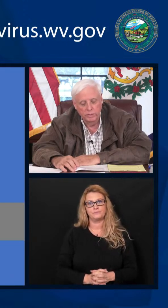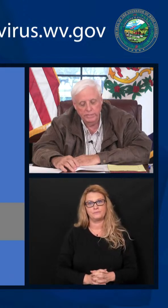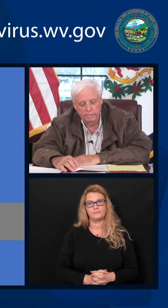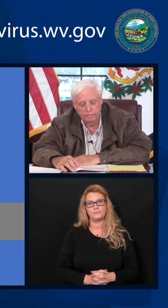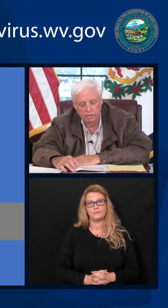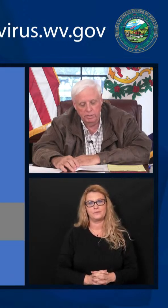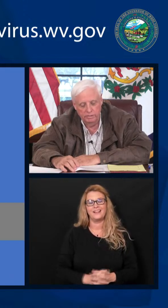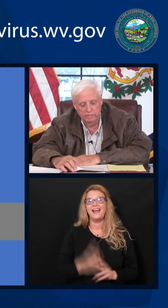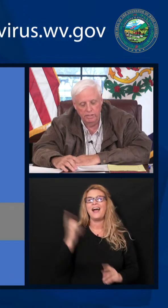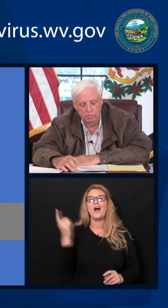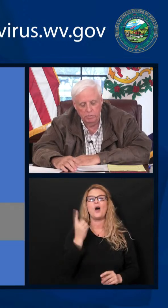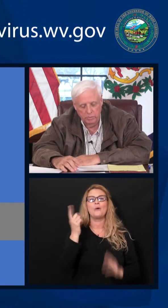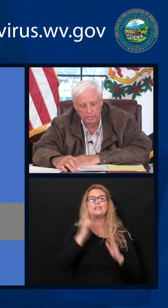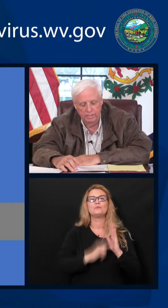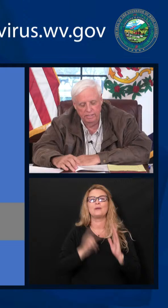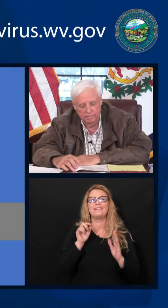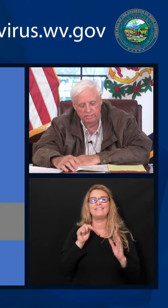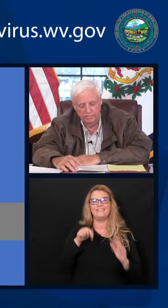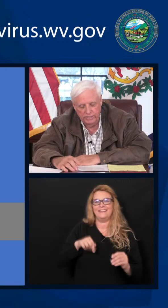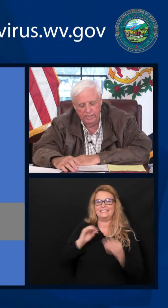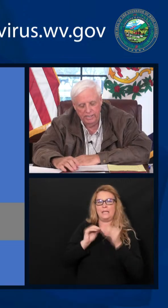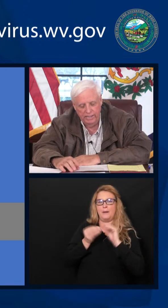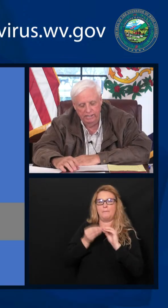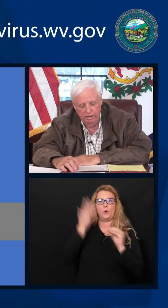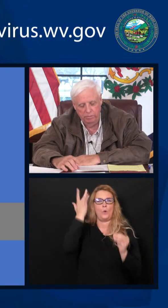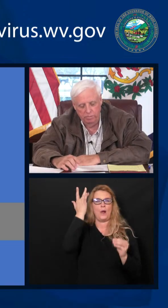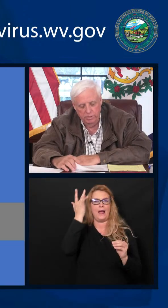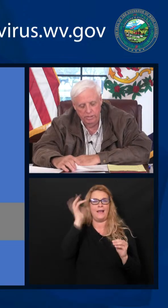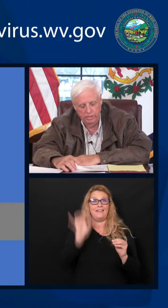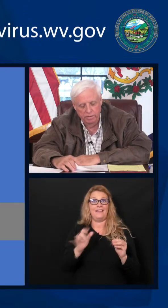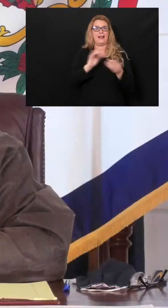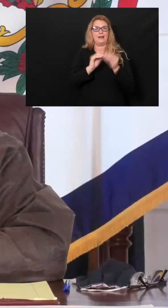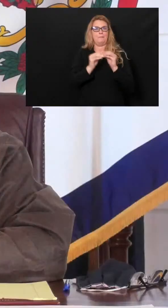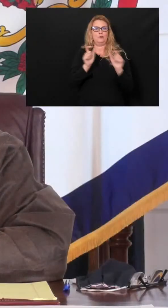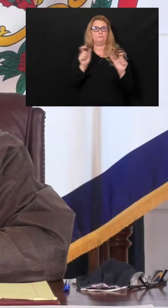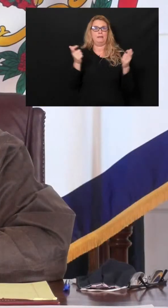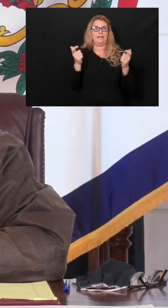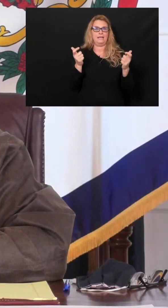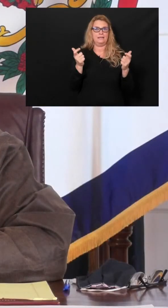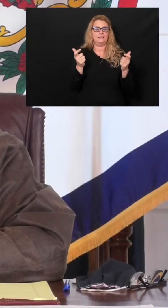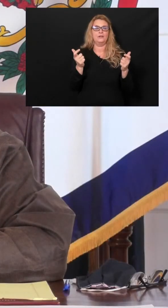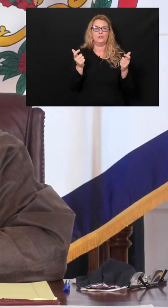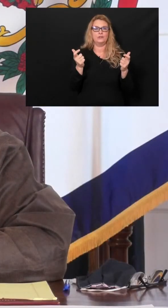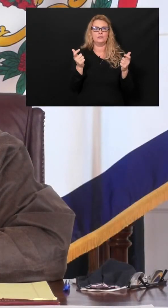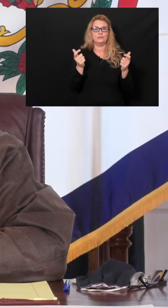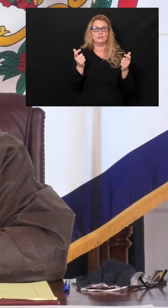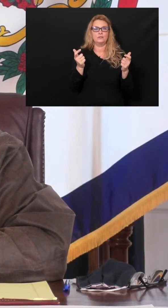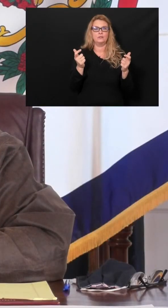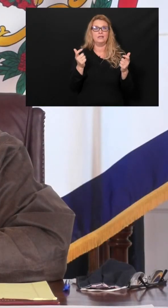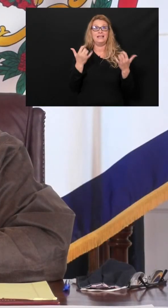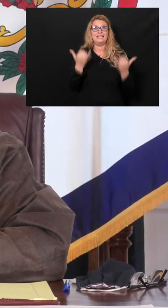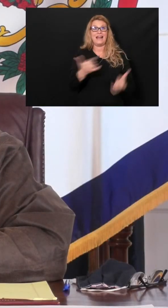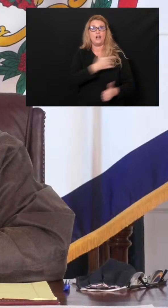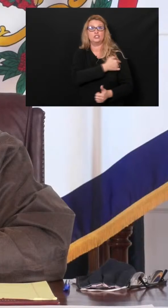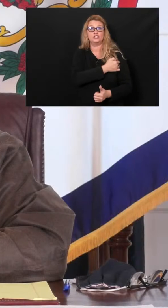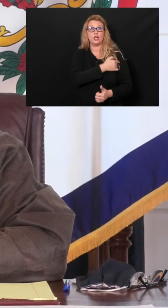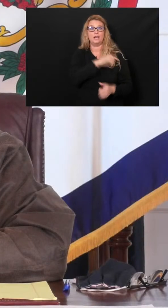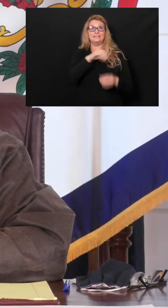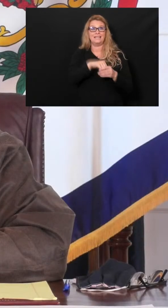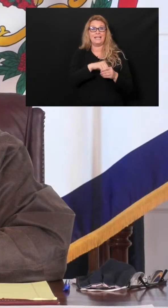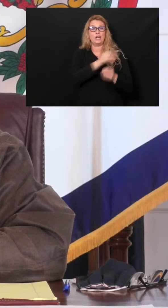always read this number because this number really is a gigantic number to me. We have now put shots in arms of